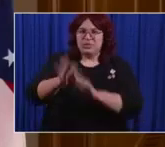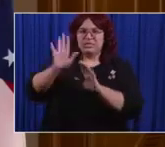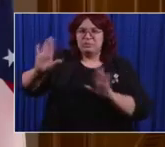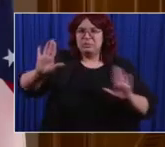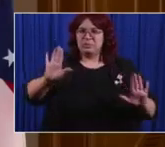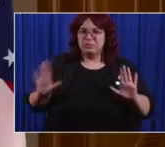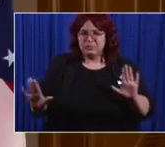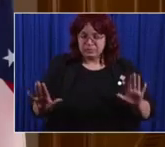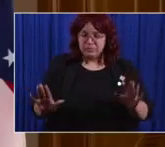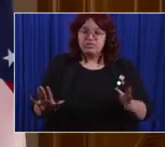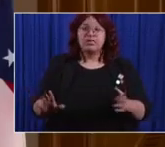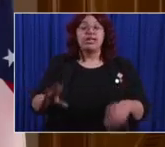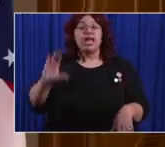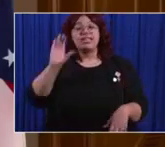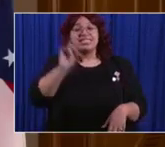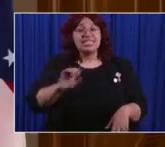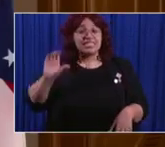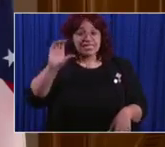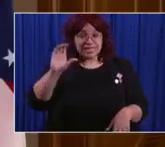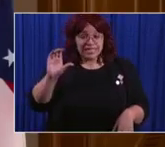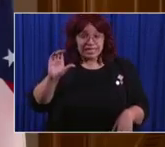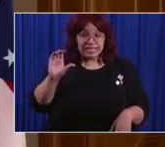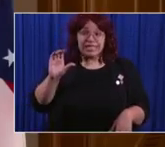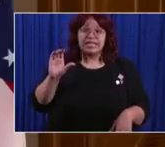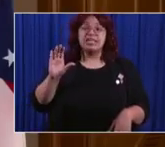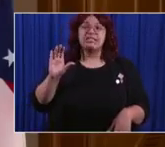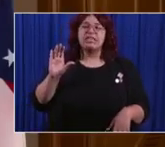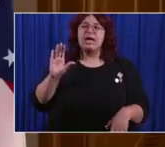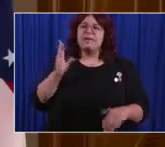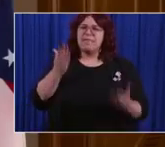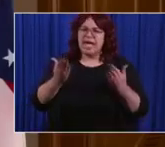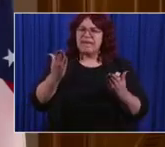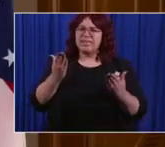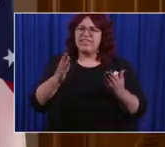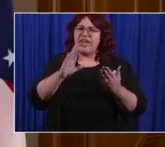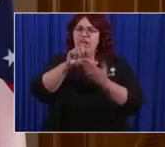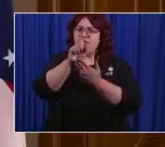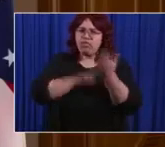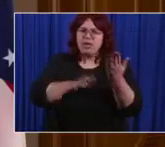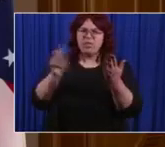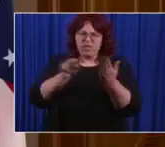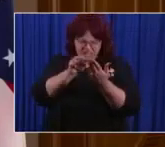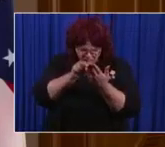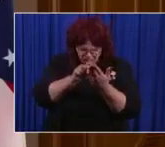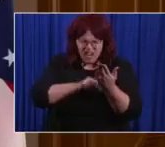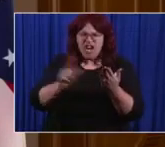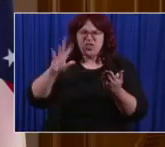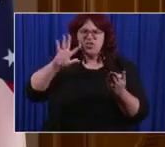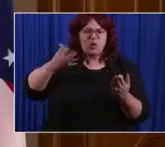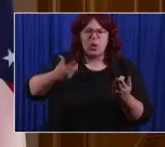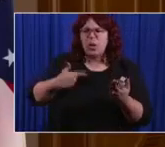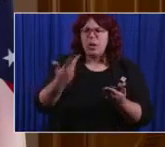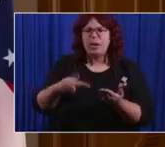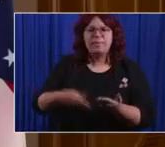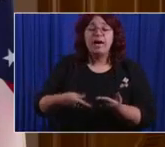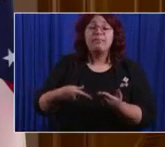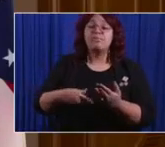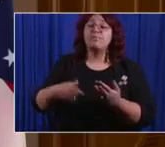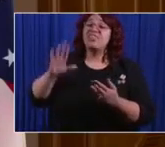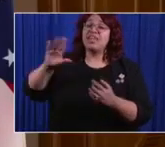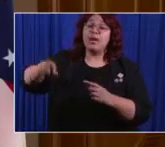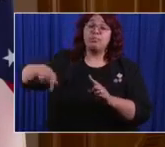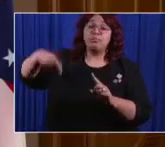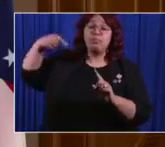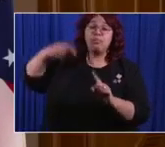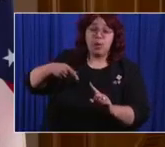has caused some confusion, the underlying medical advice that they're giving makes